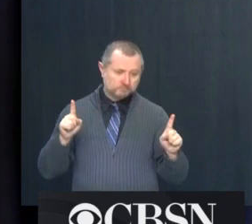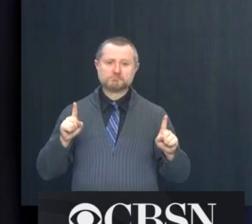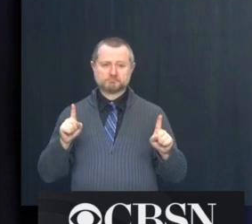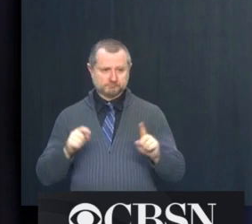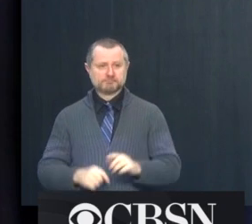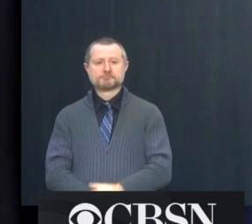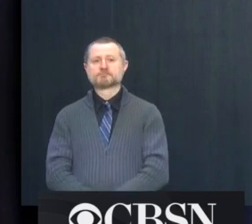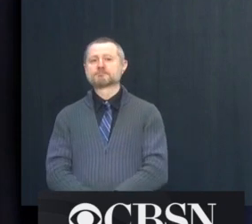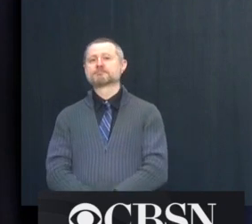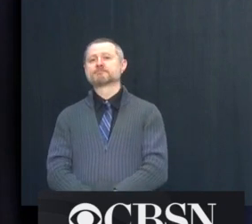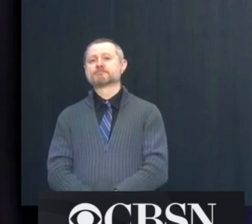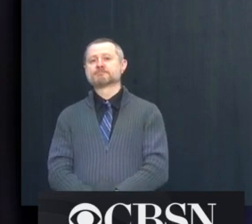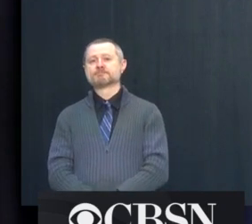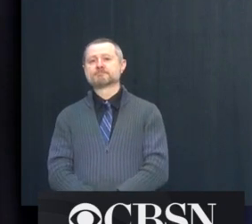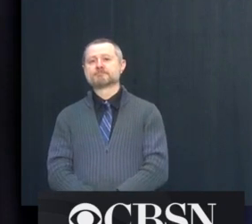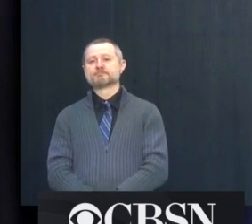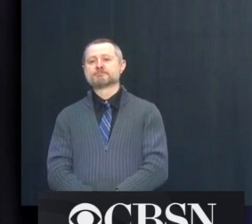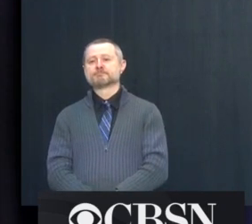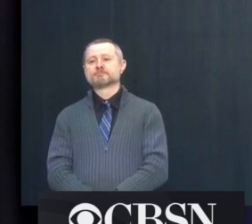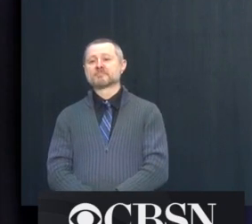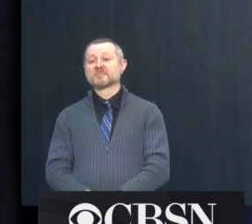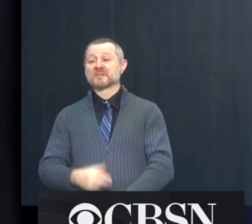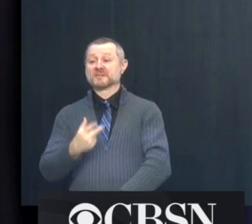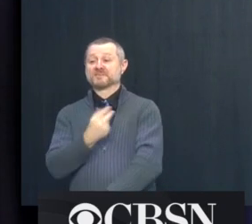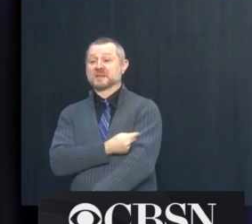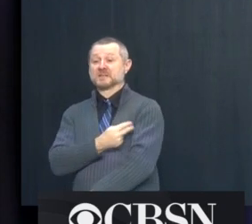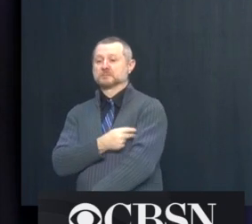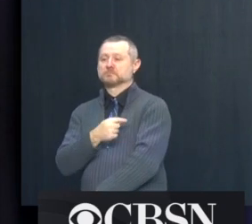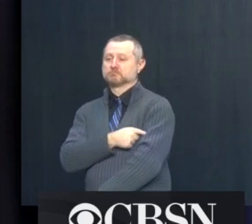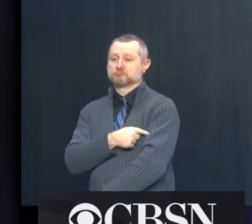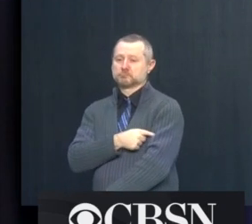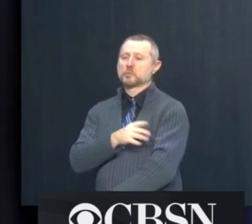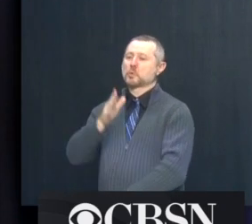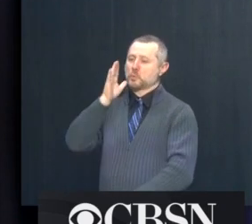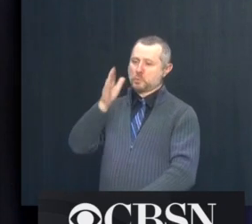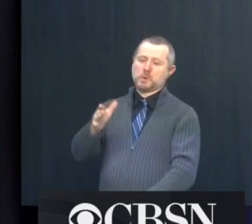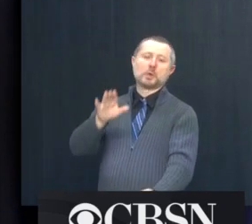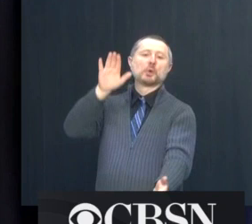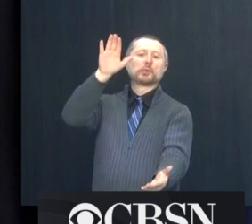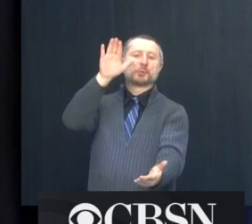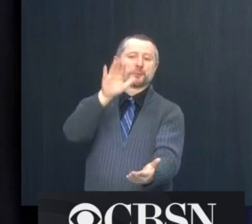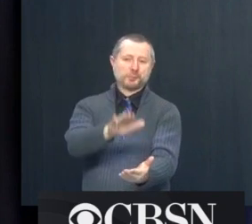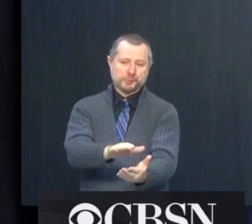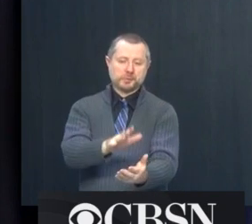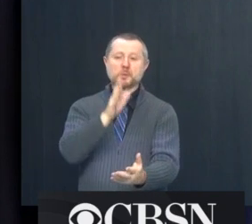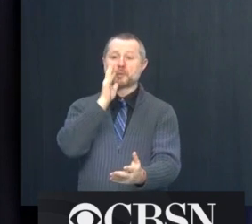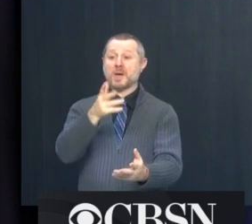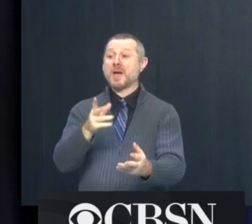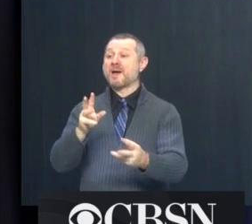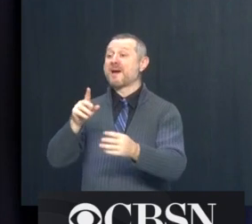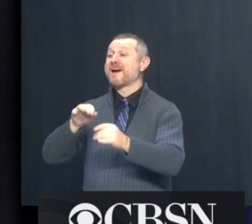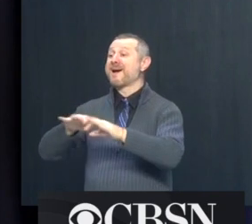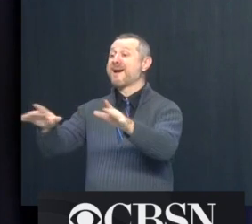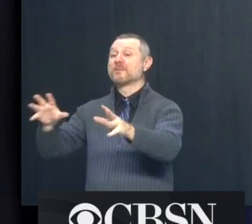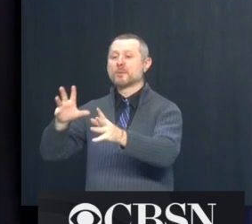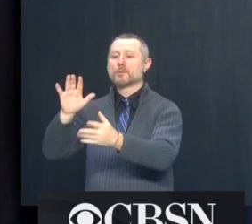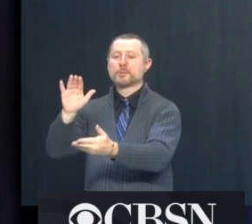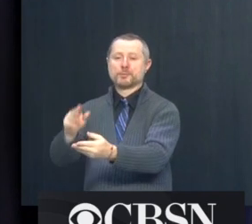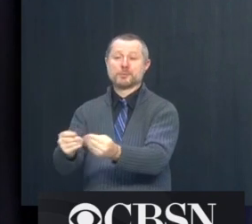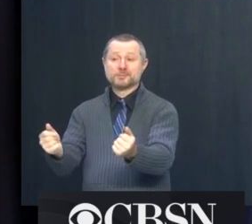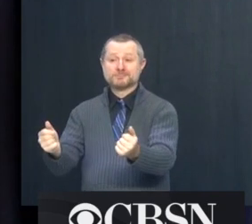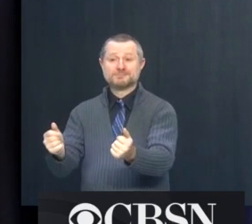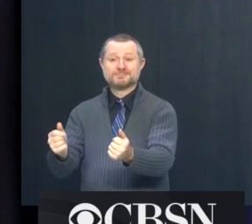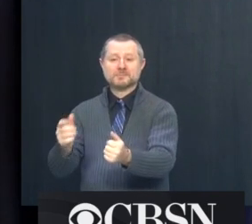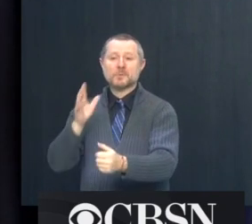vaccine will end the war, but the vaccine will not be ready for distribution in the